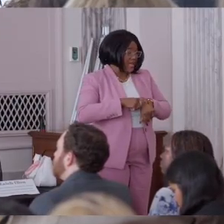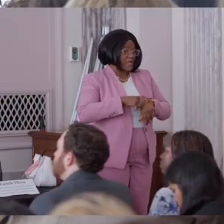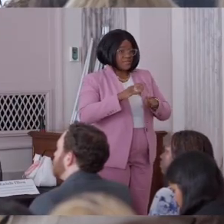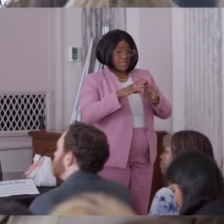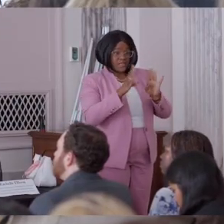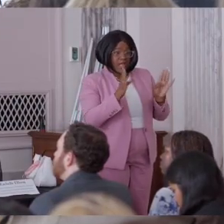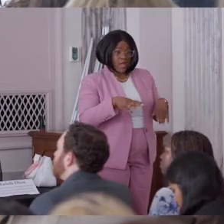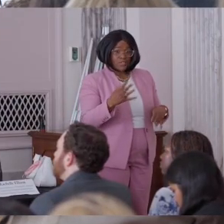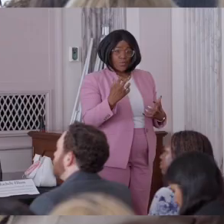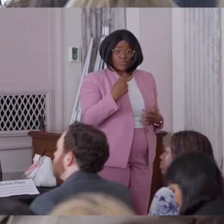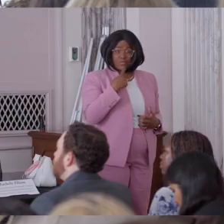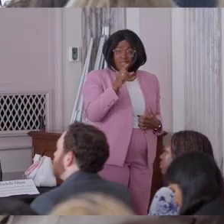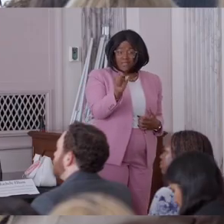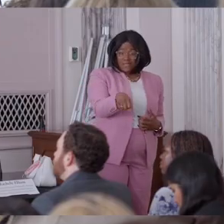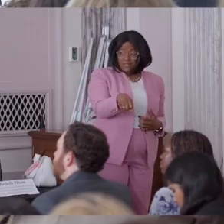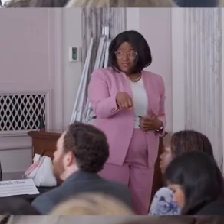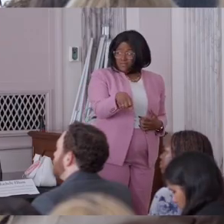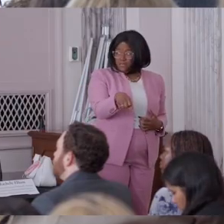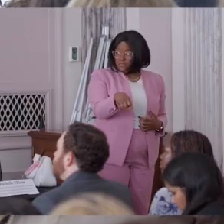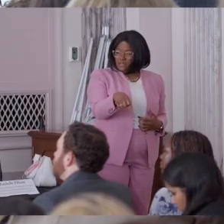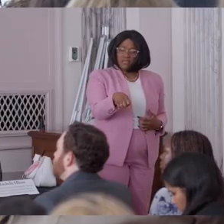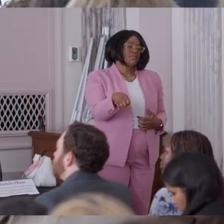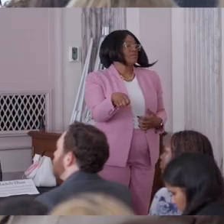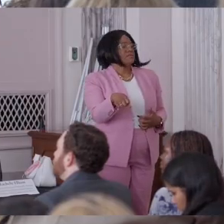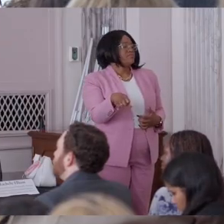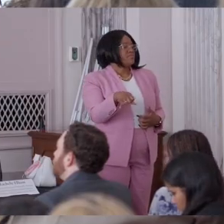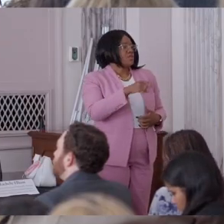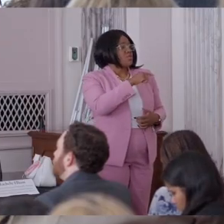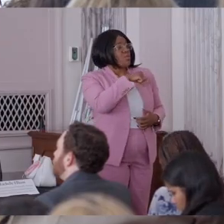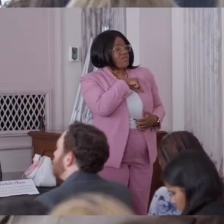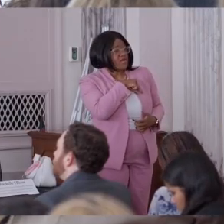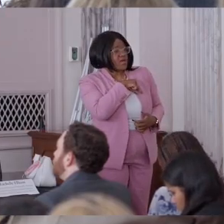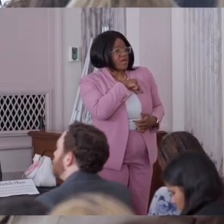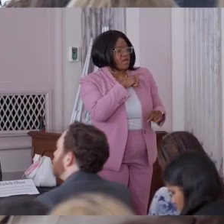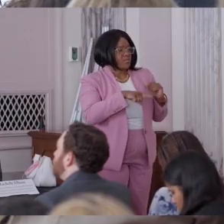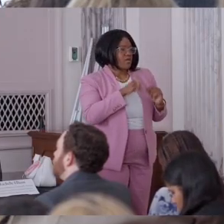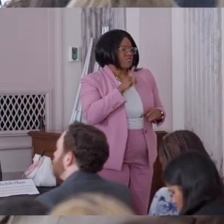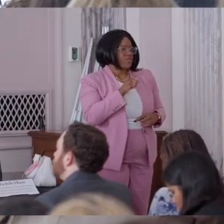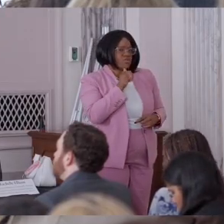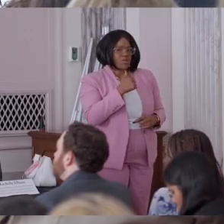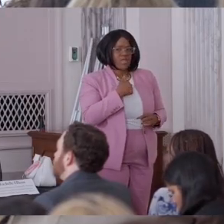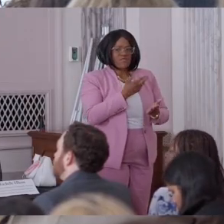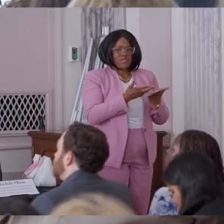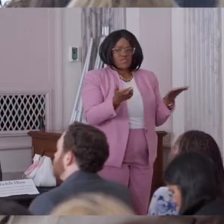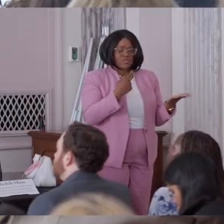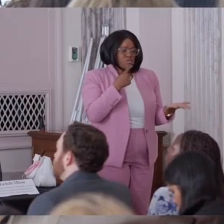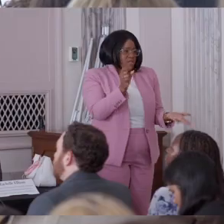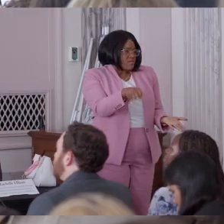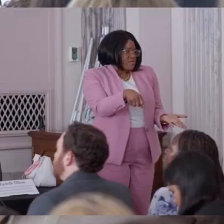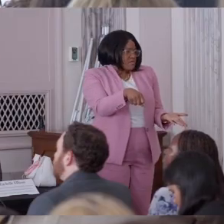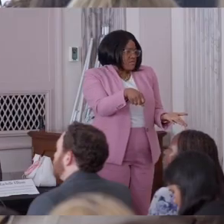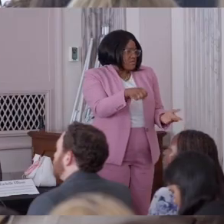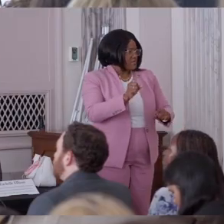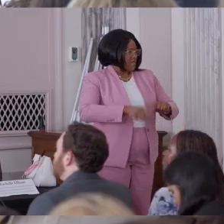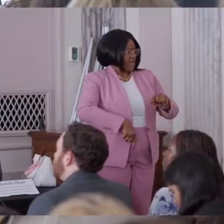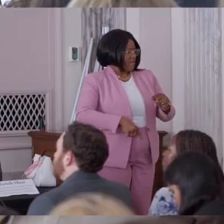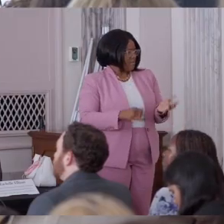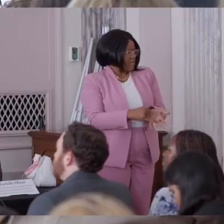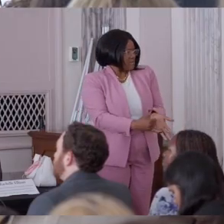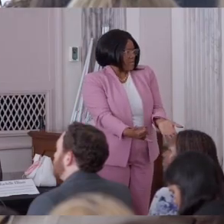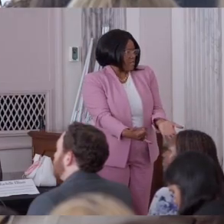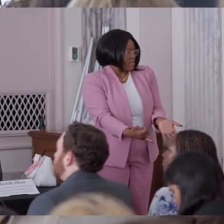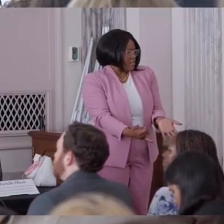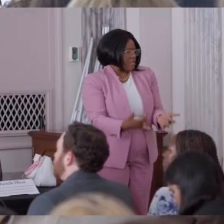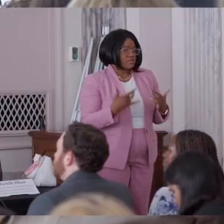like to say yes, you qualify, they don't have the resources to say yes. So